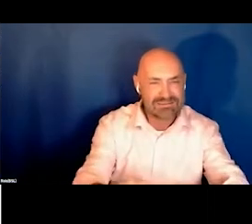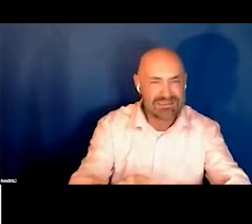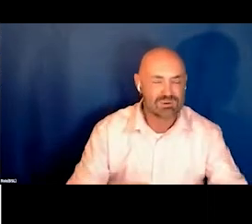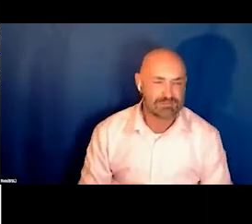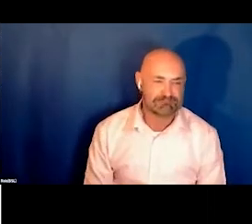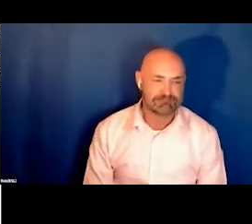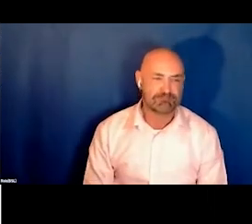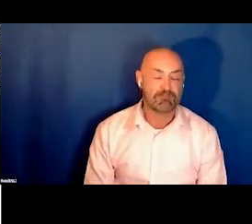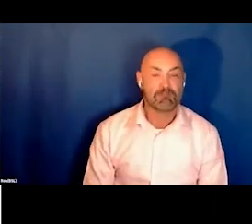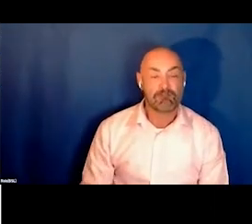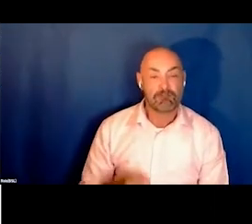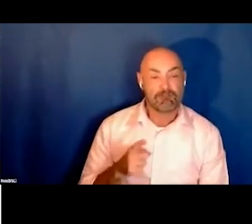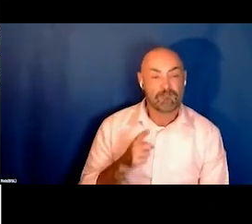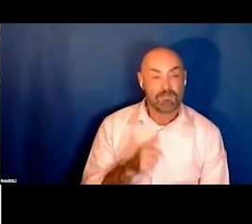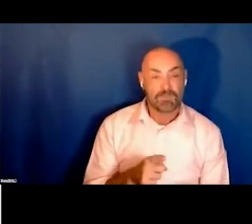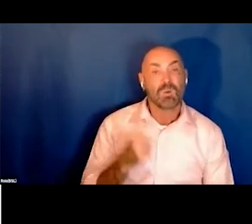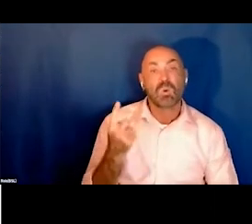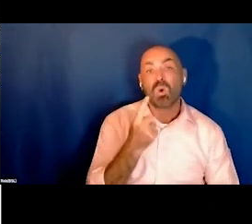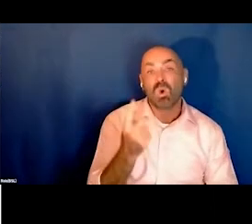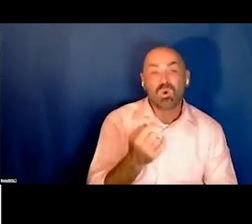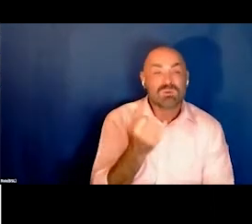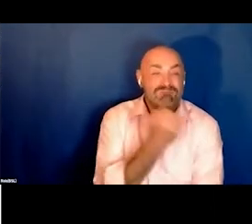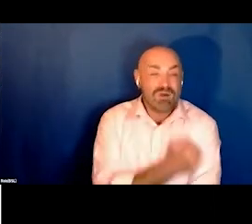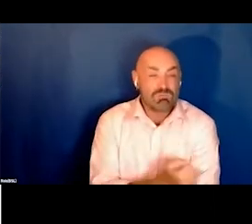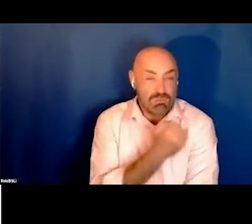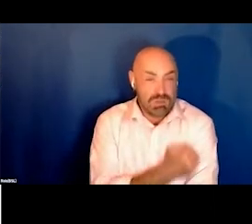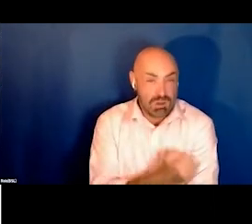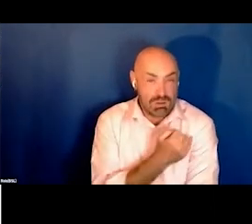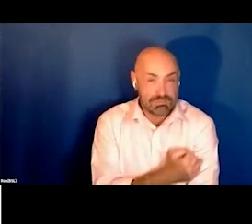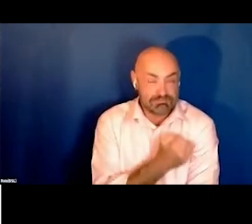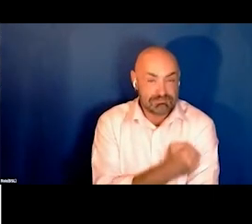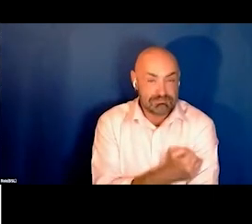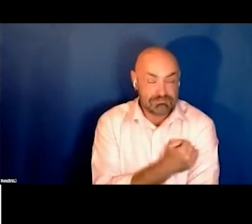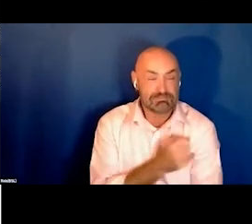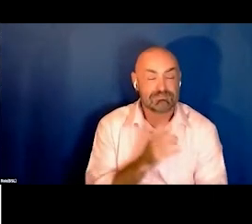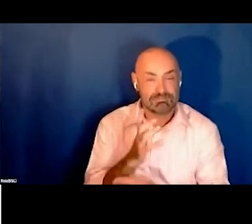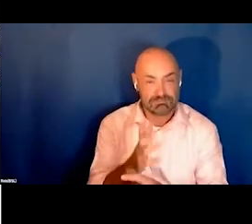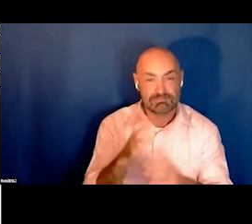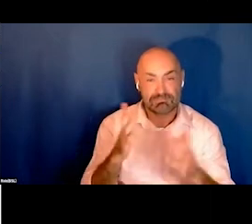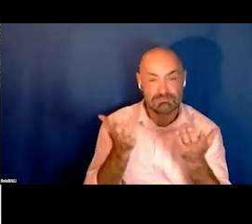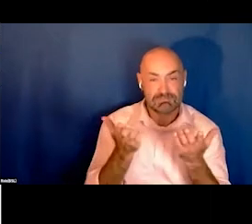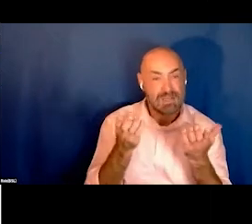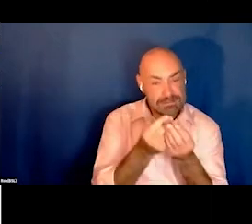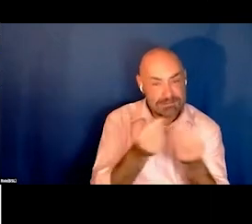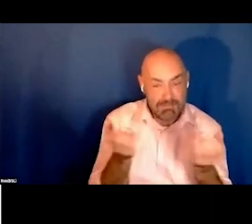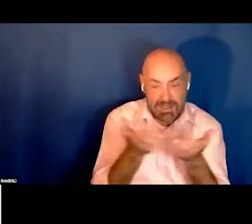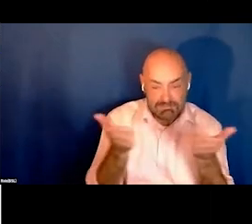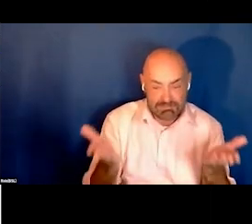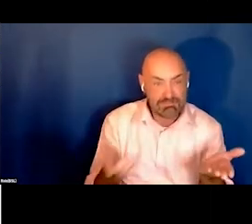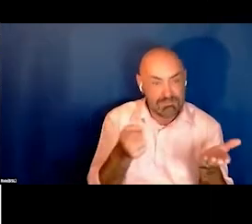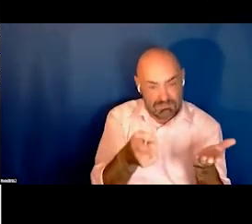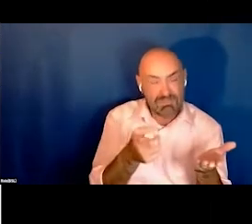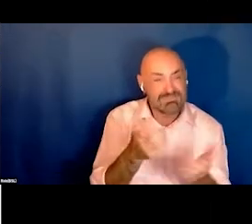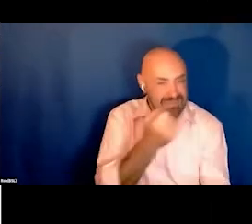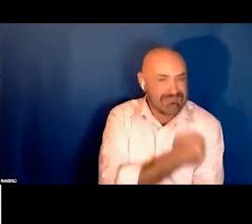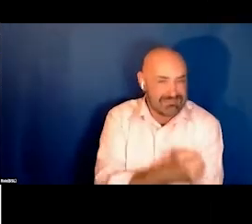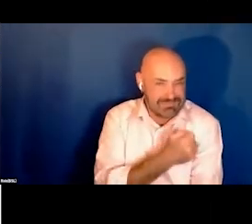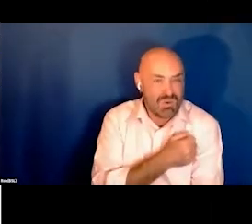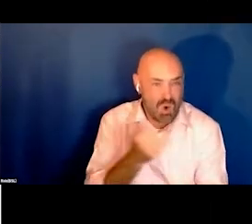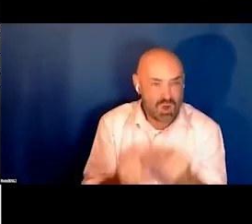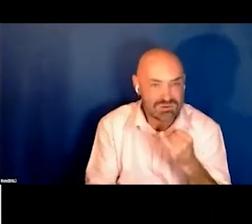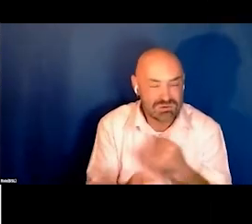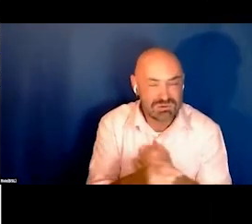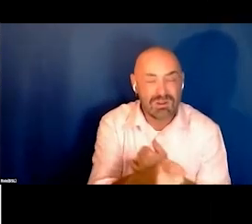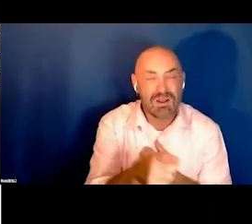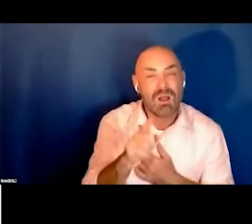This is reflected in who is most vulnerable. Climate change exacerbates inequalities that already exist. And of course, those who've experiencing